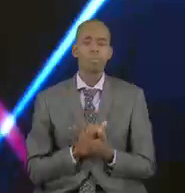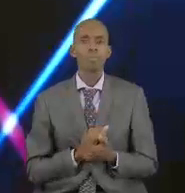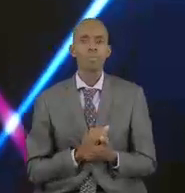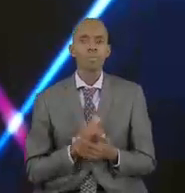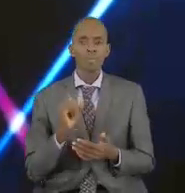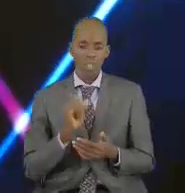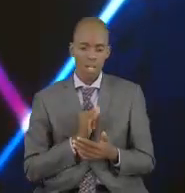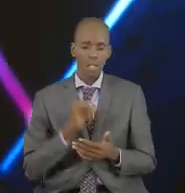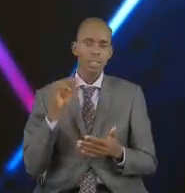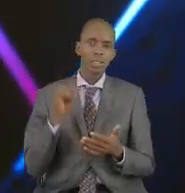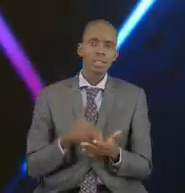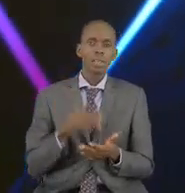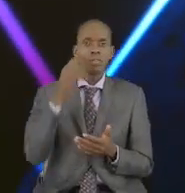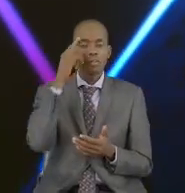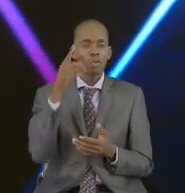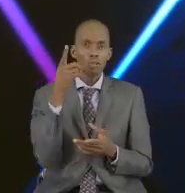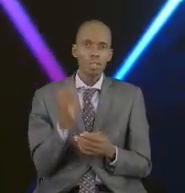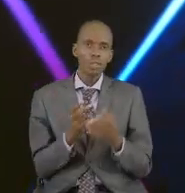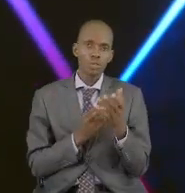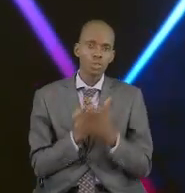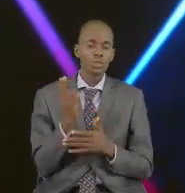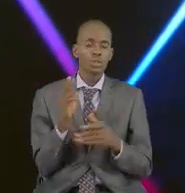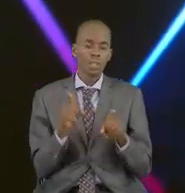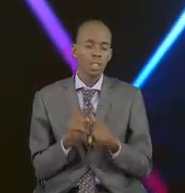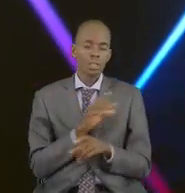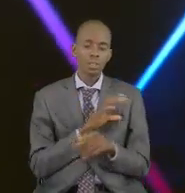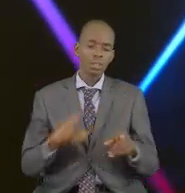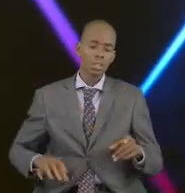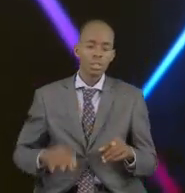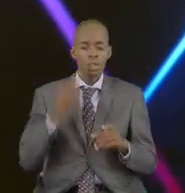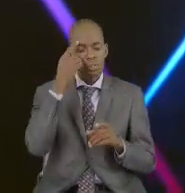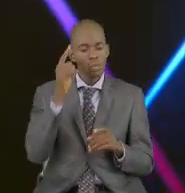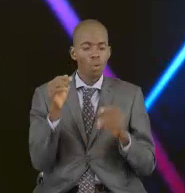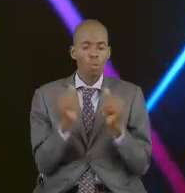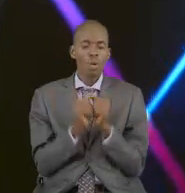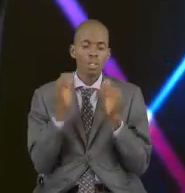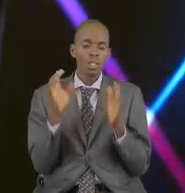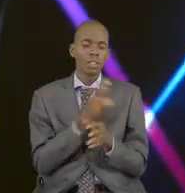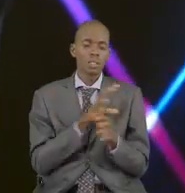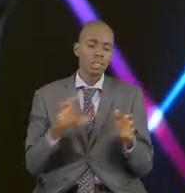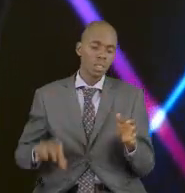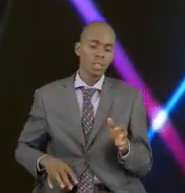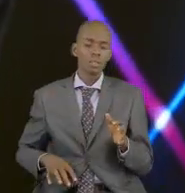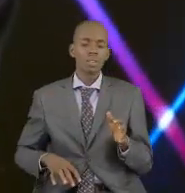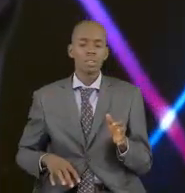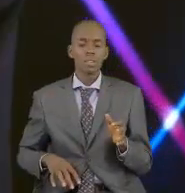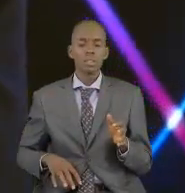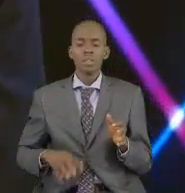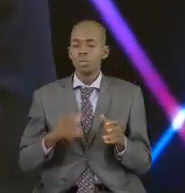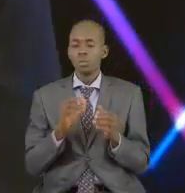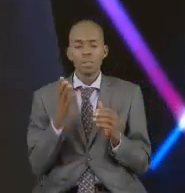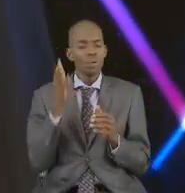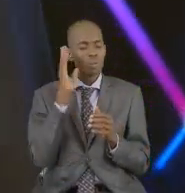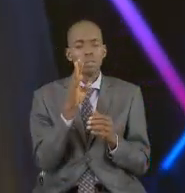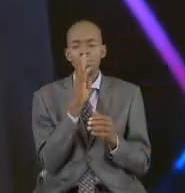I stand for the truth like Christ, without cowardly compromise.